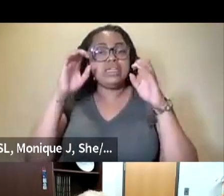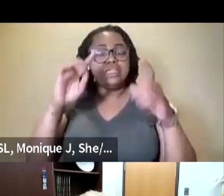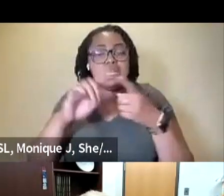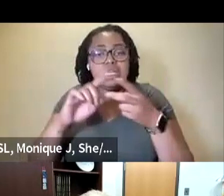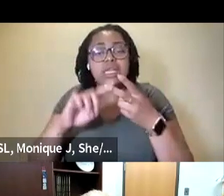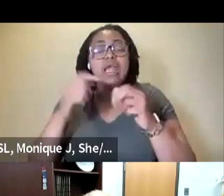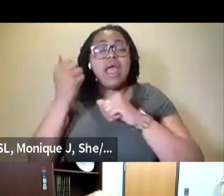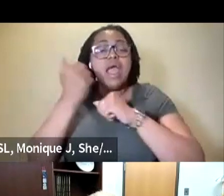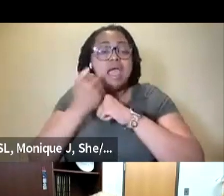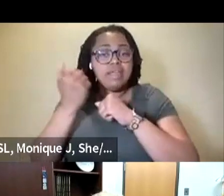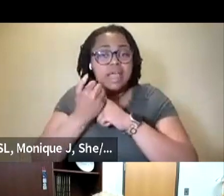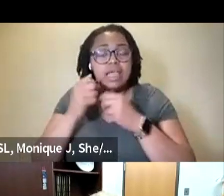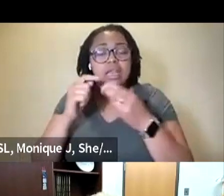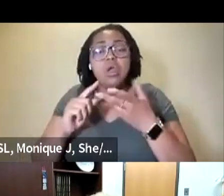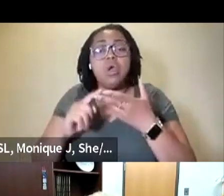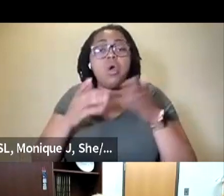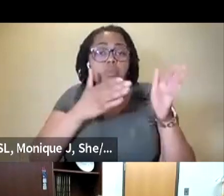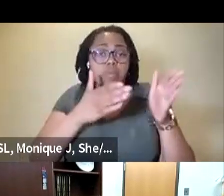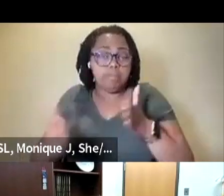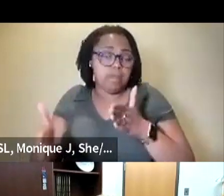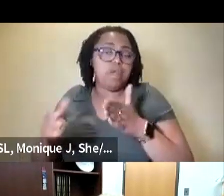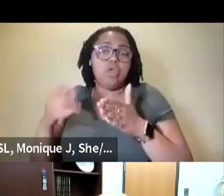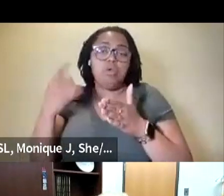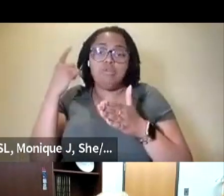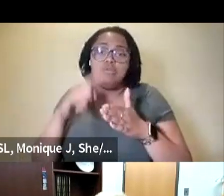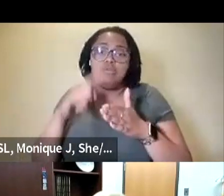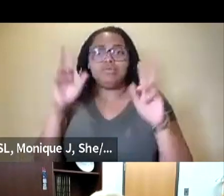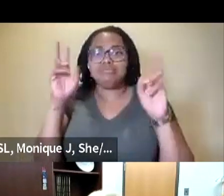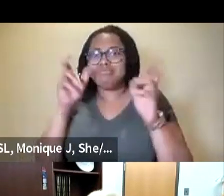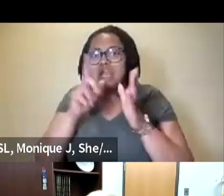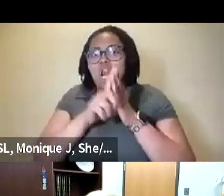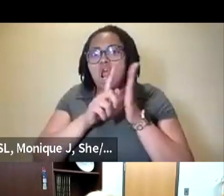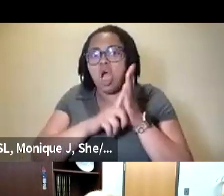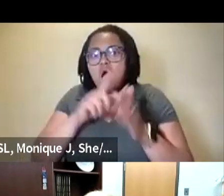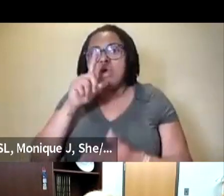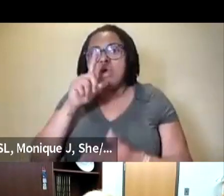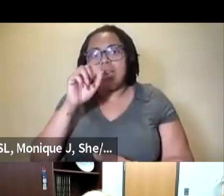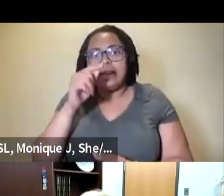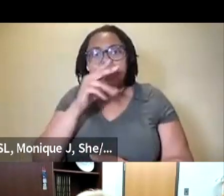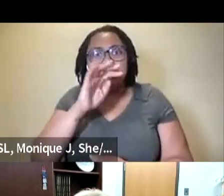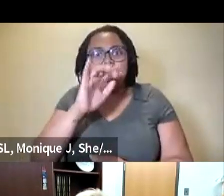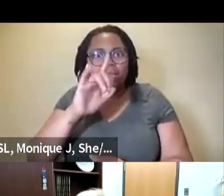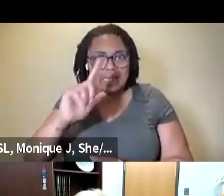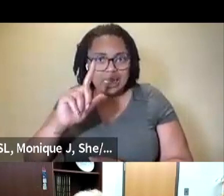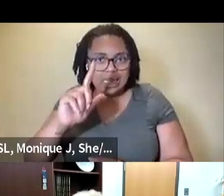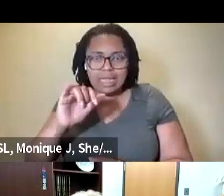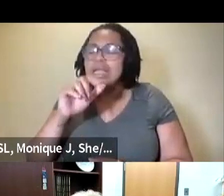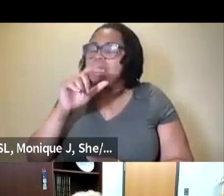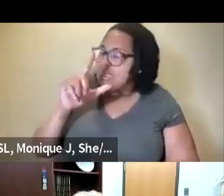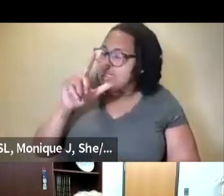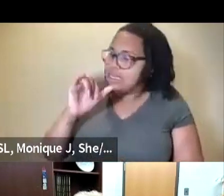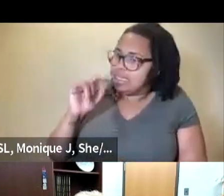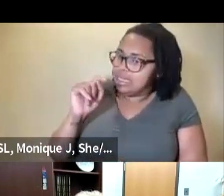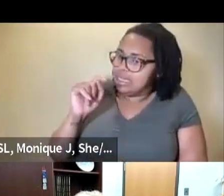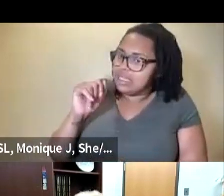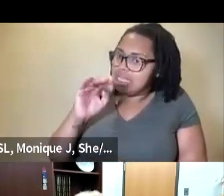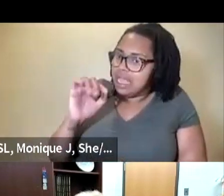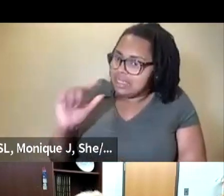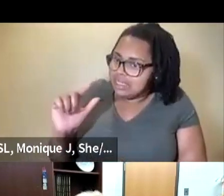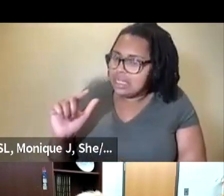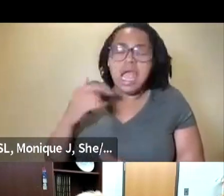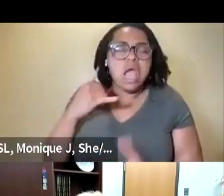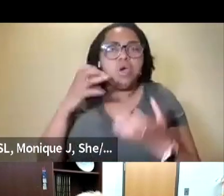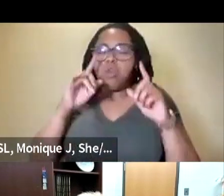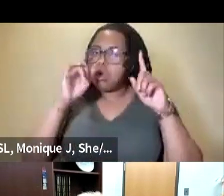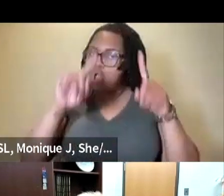advocating or preparing for litigating. And I don't want to be litigated against. I don't want to go to litigation for anybody.